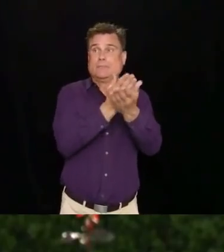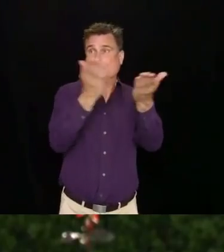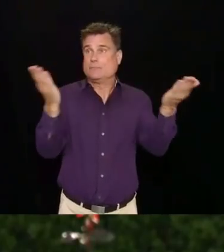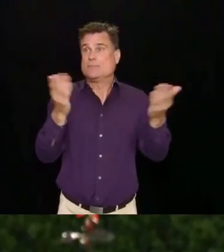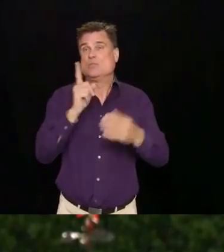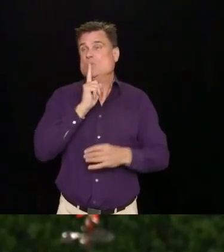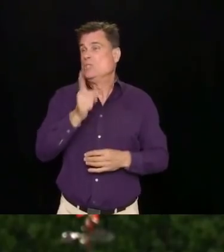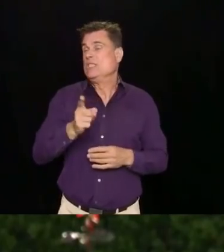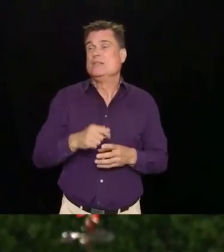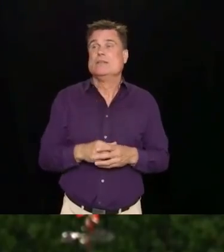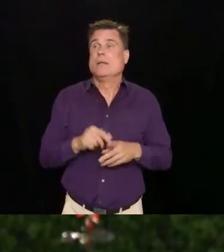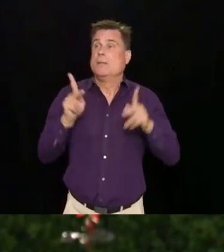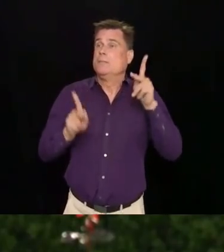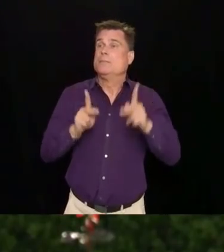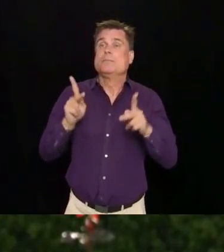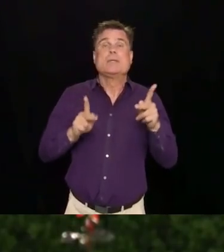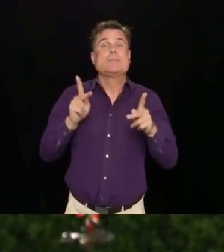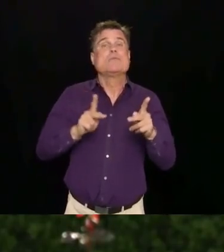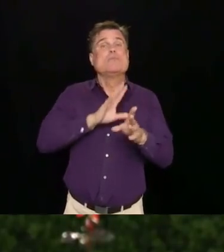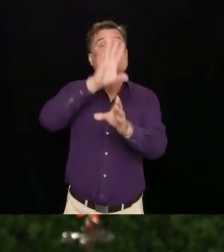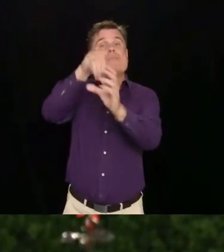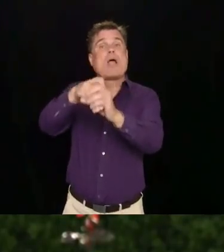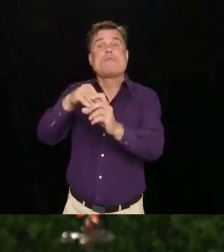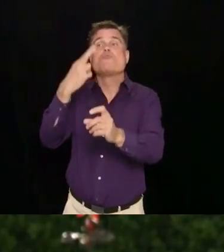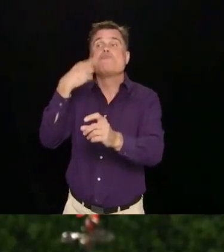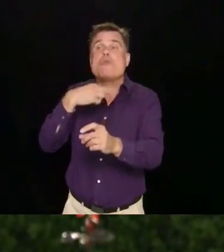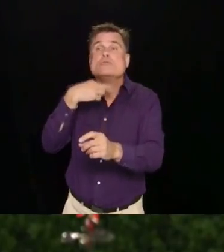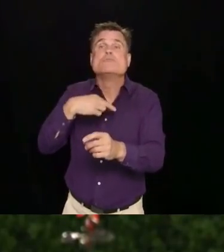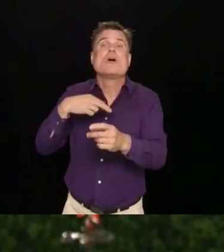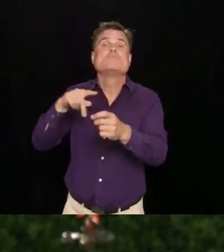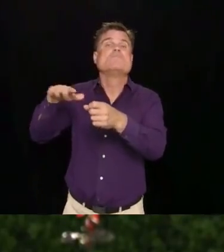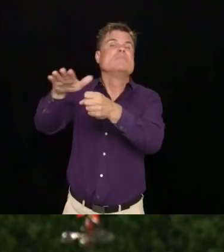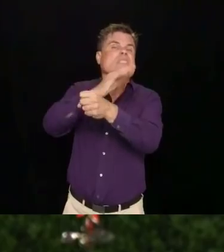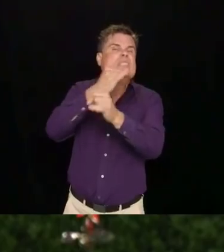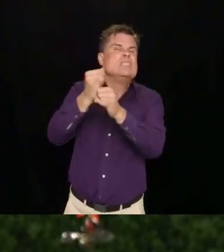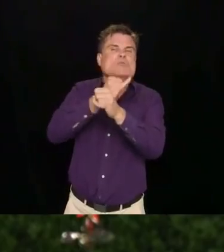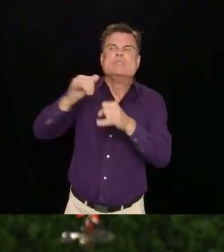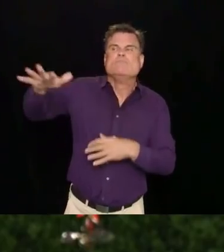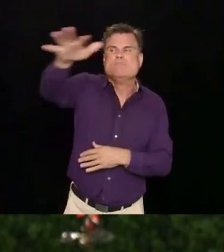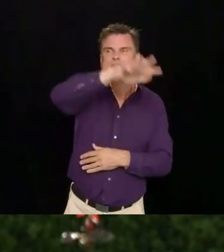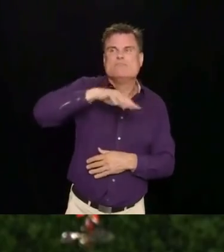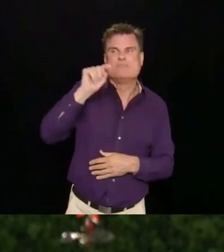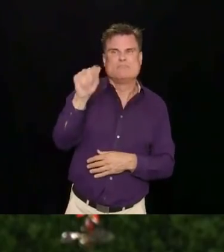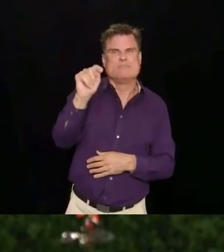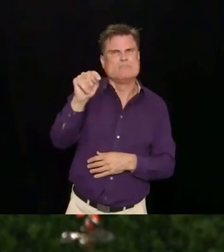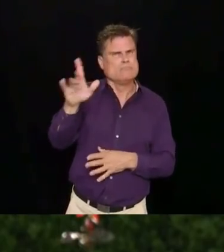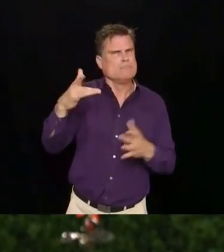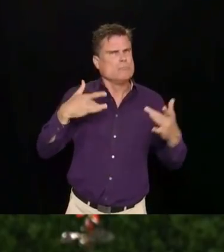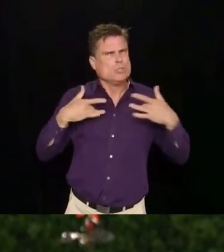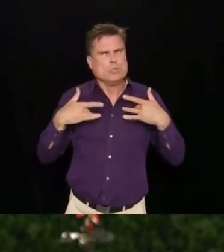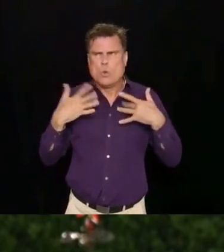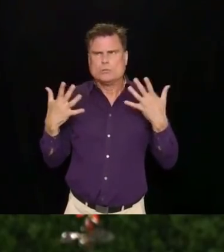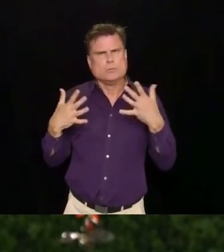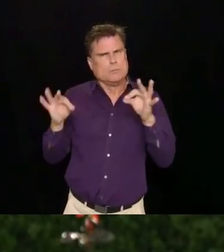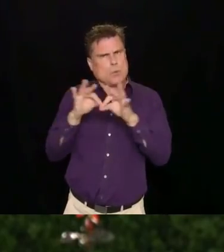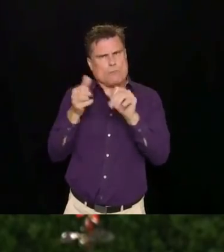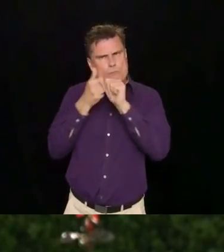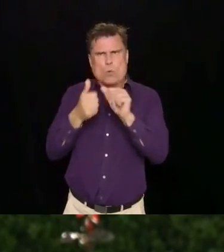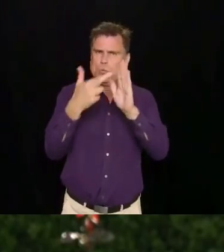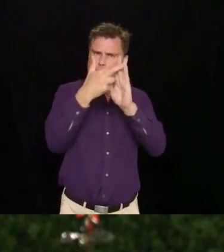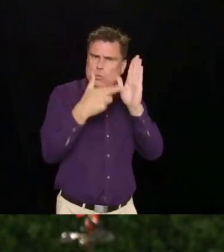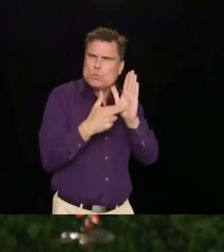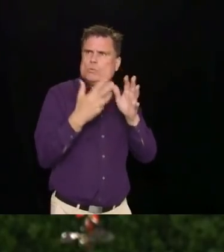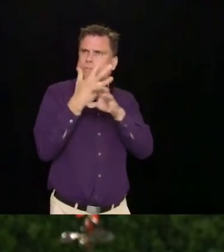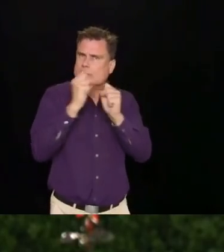people, for example, in the restaurant industry talk to me about the importance of the rules and the importance for them and following the rules and